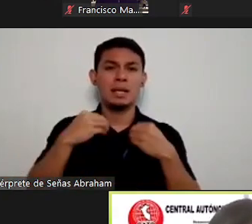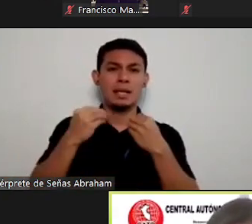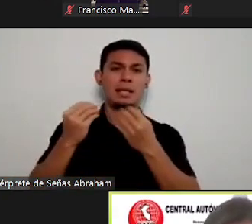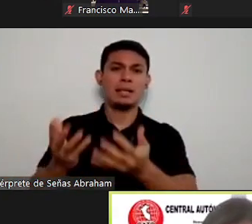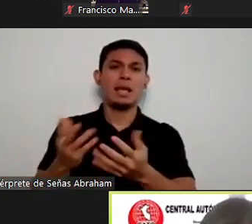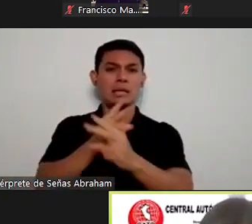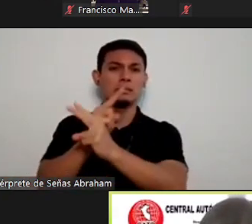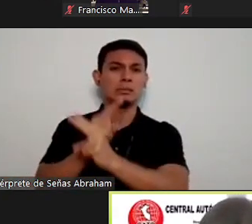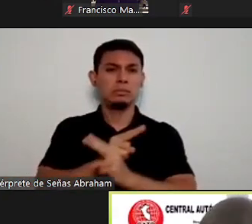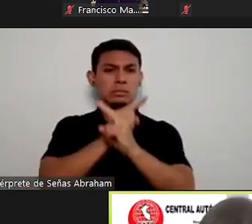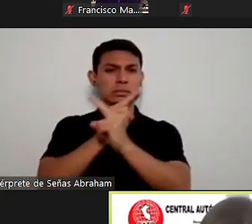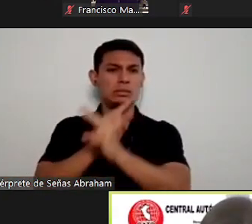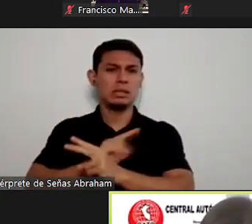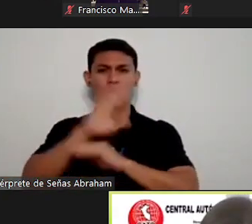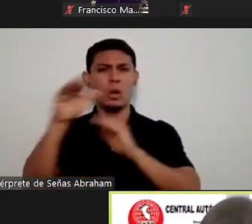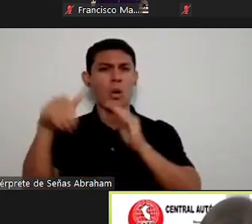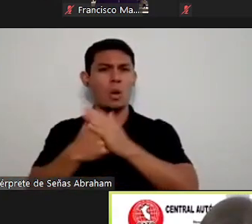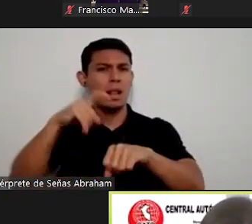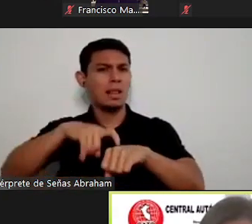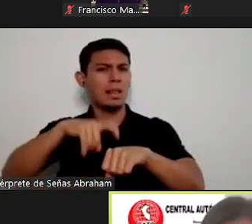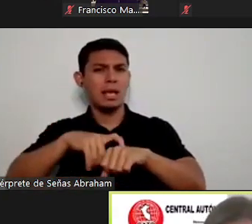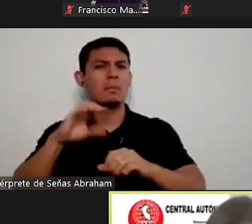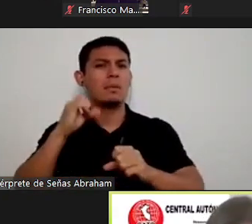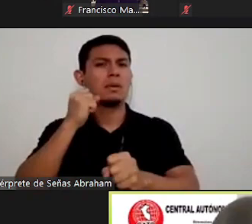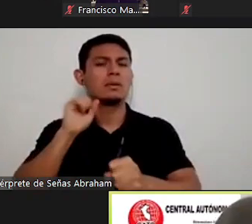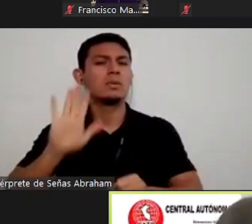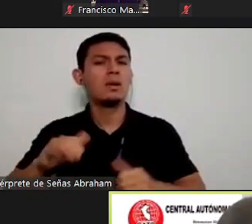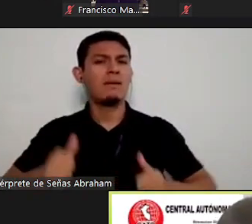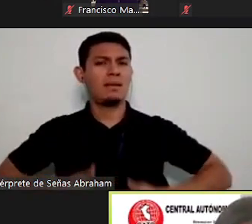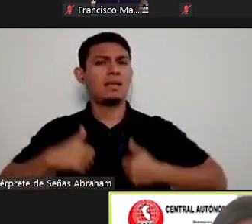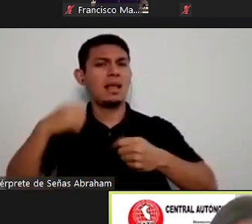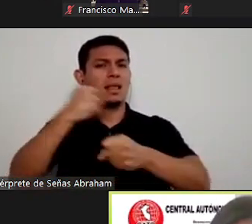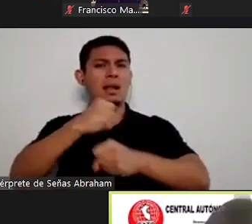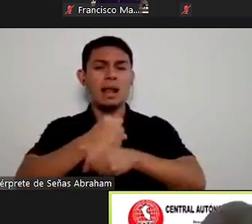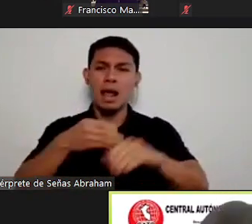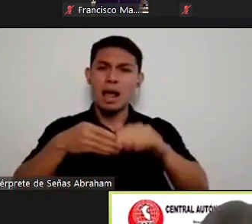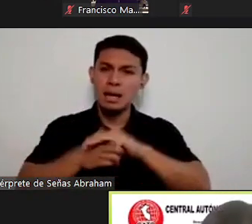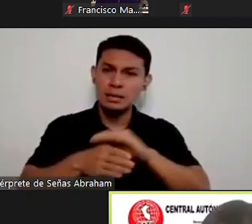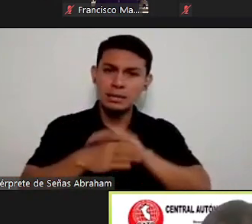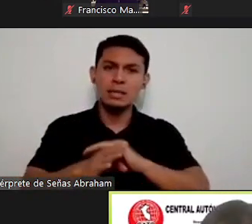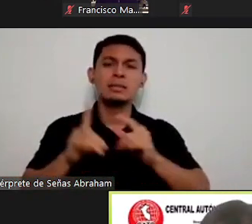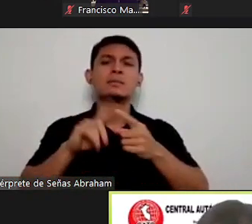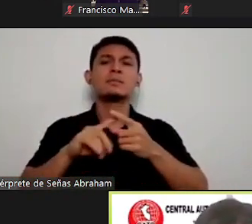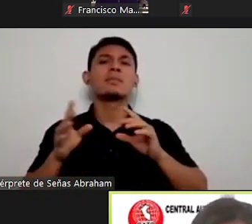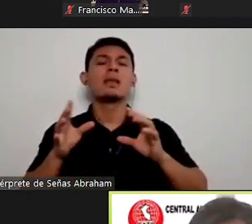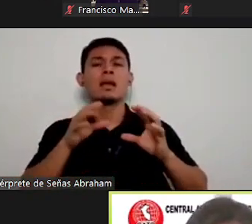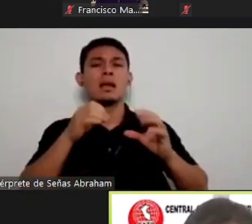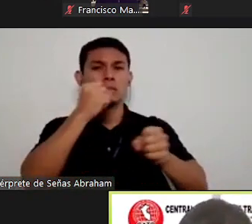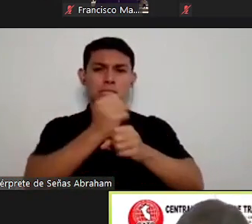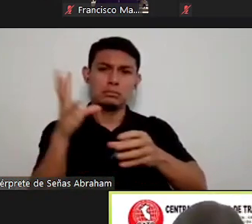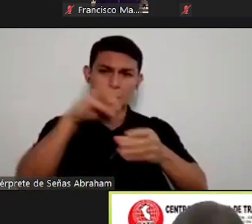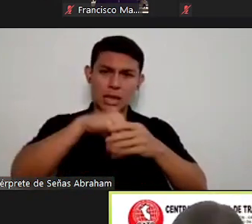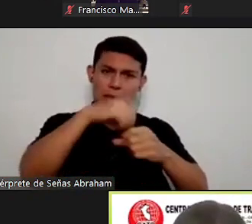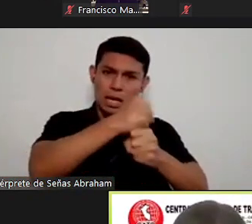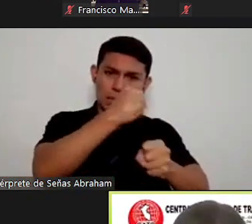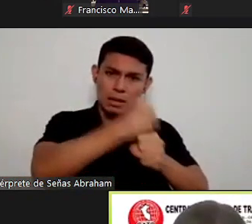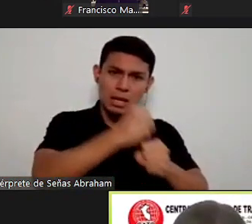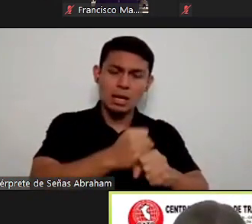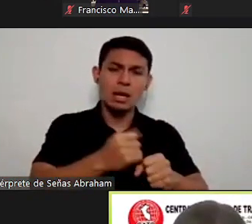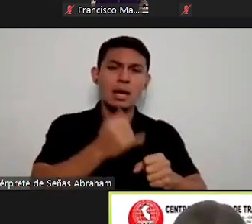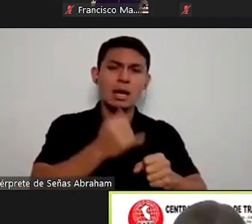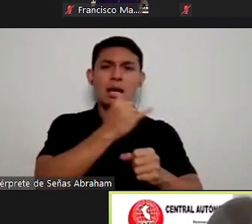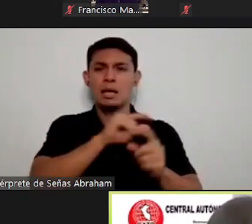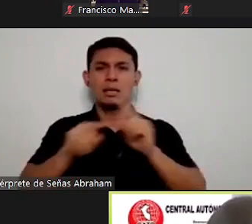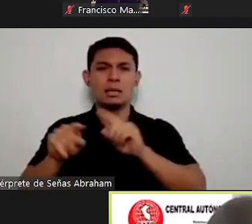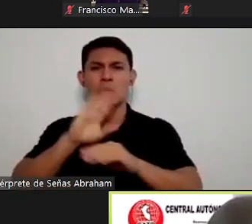need to have to be cared for in all the parts of work life with an access to work relations